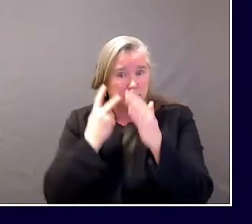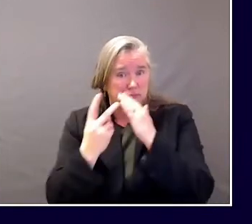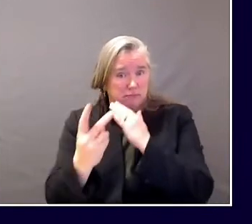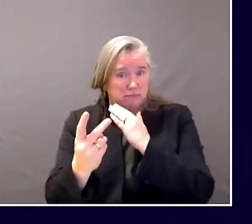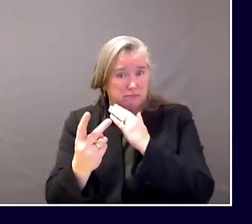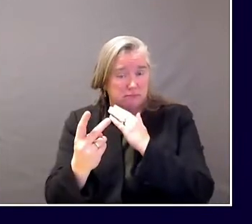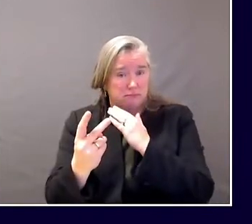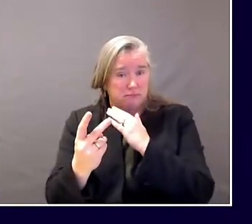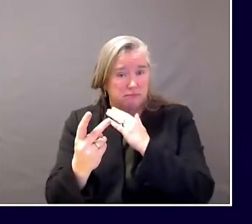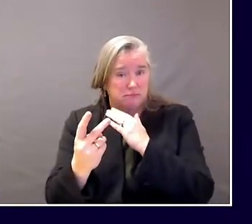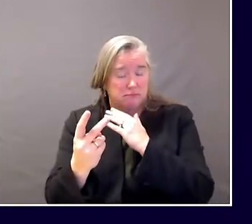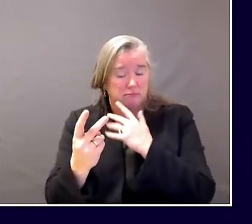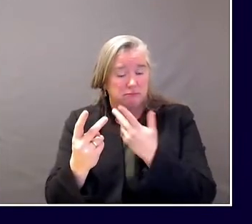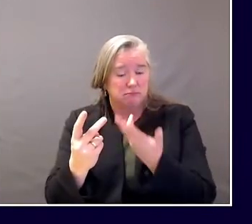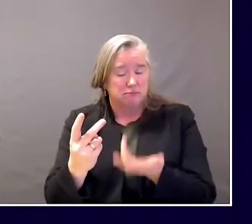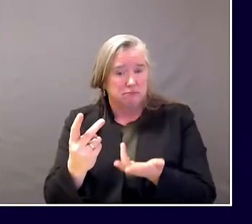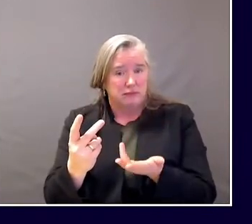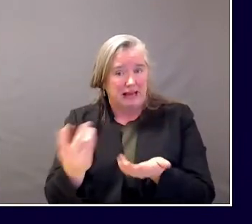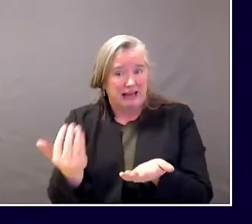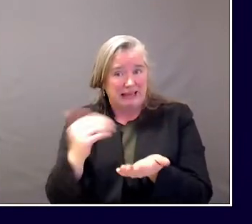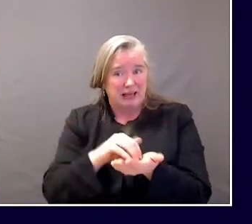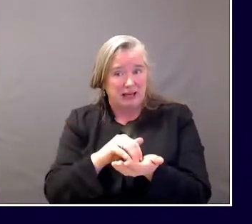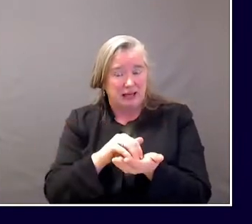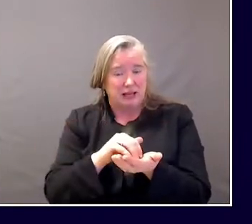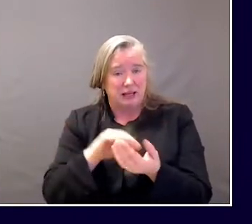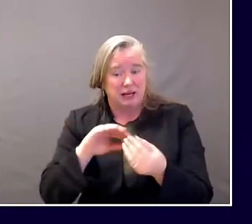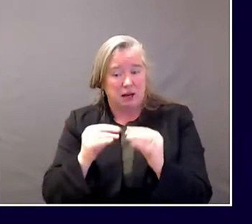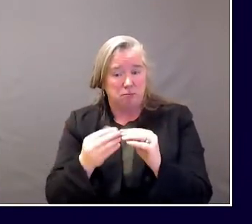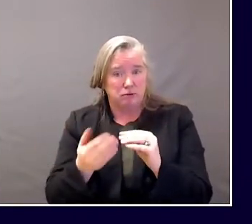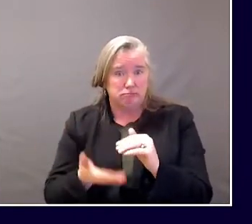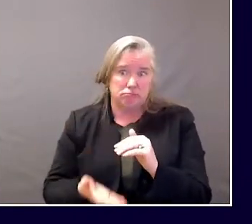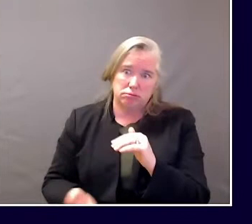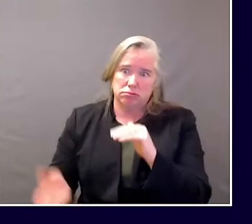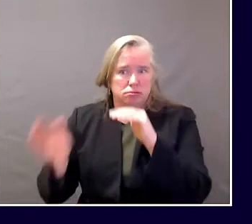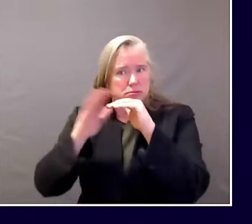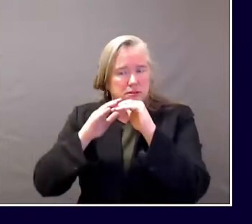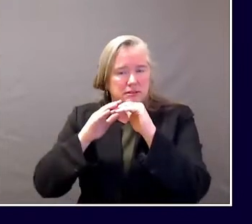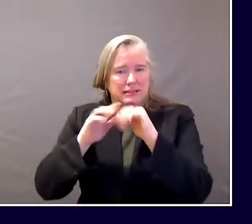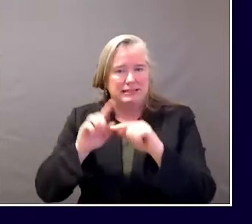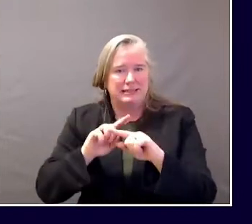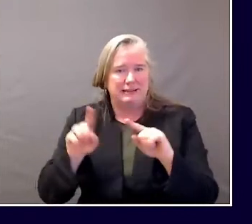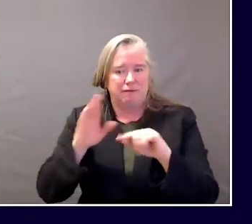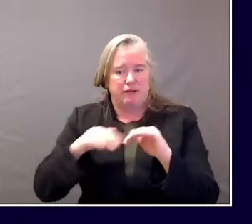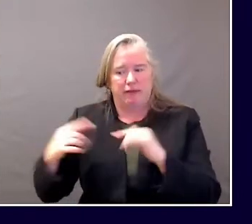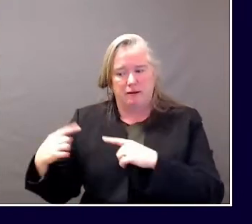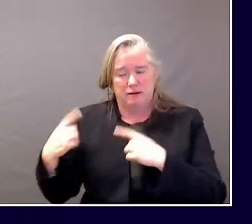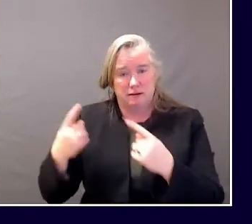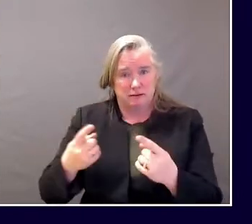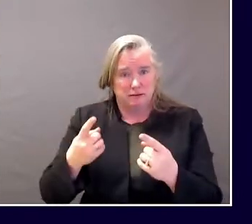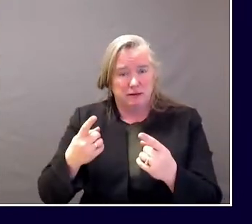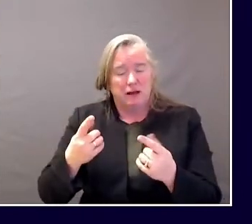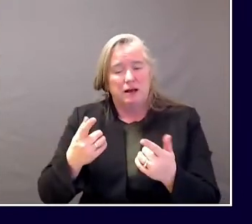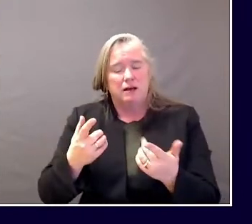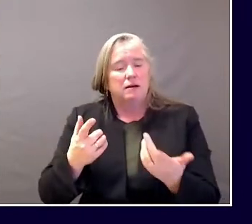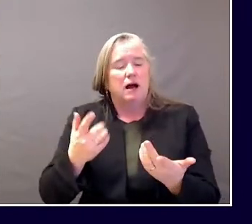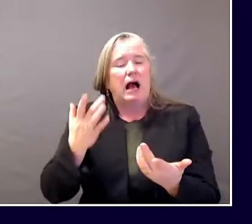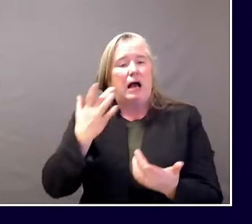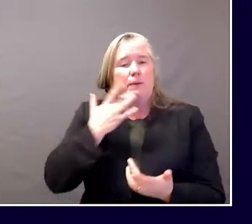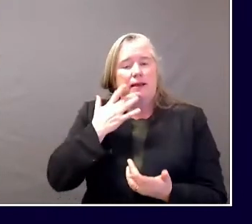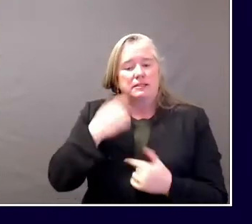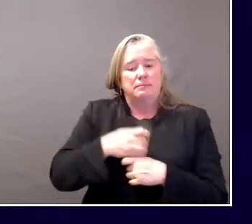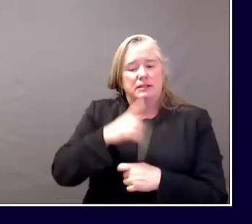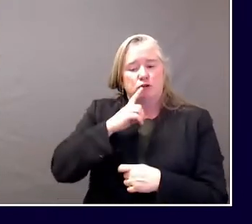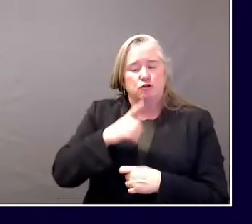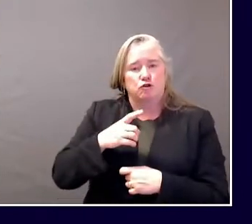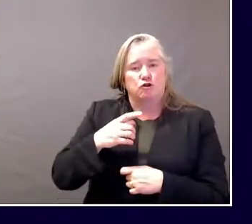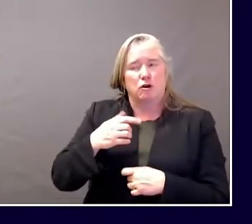more days in the coming weeks that looked like today. And I just want to make sure that we sort of show